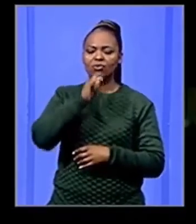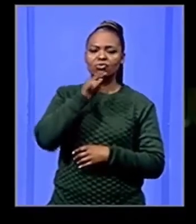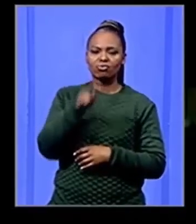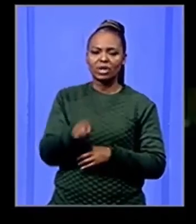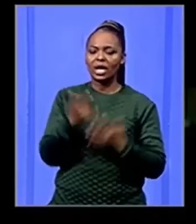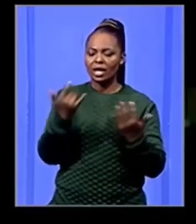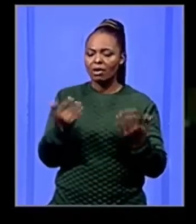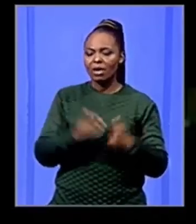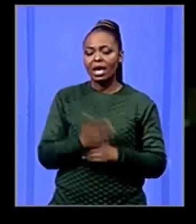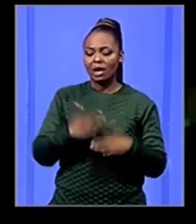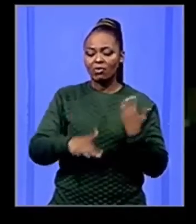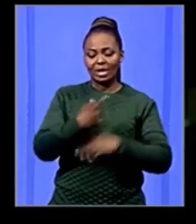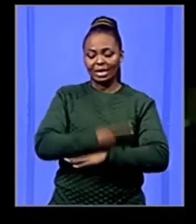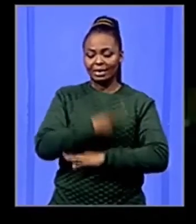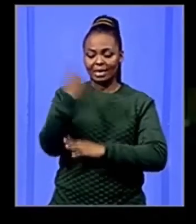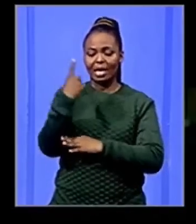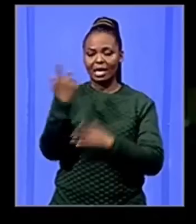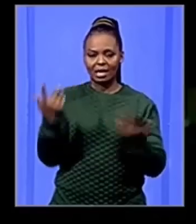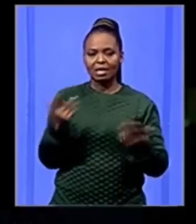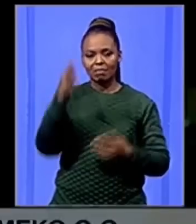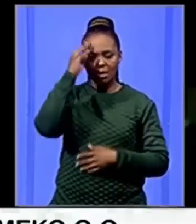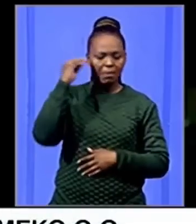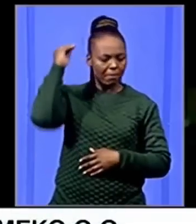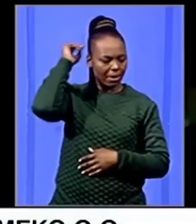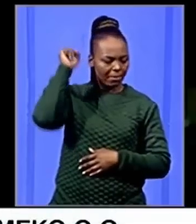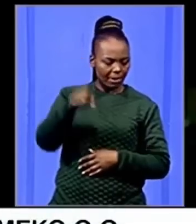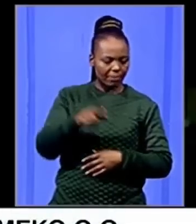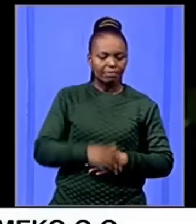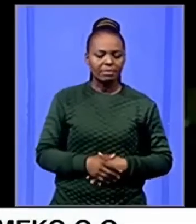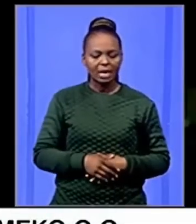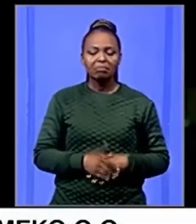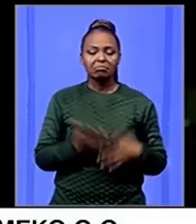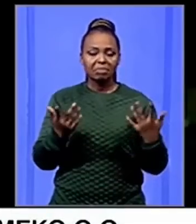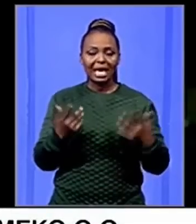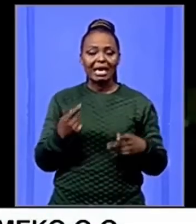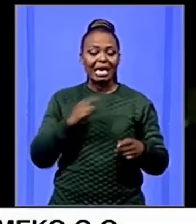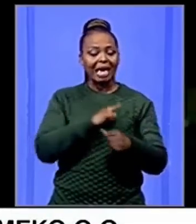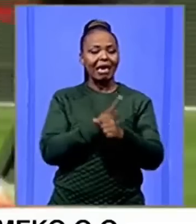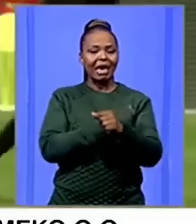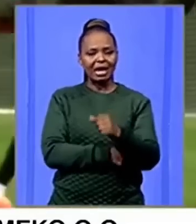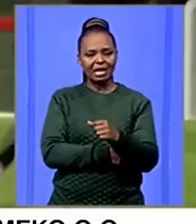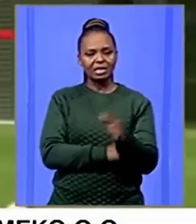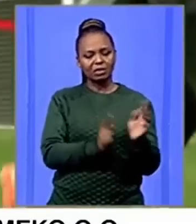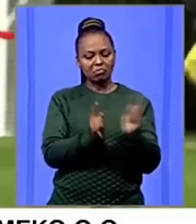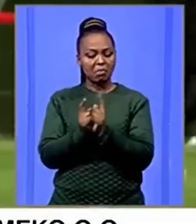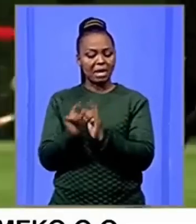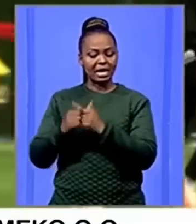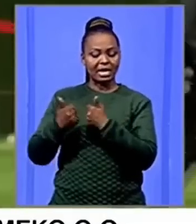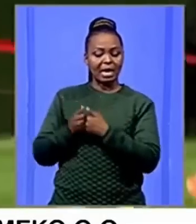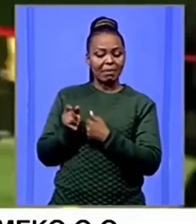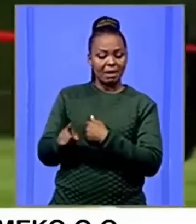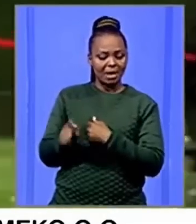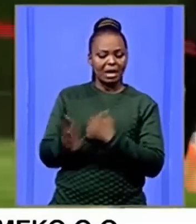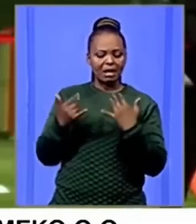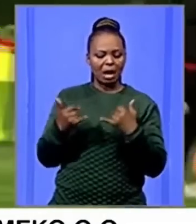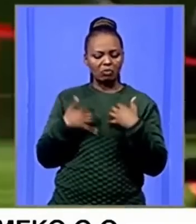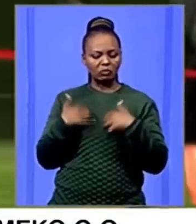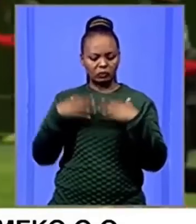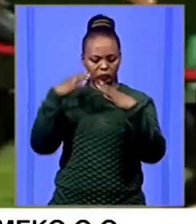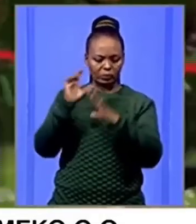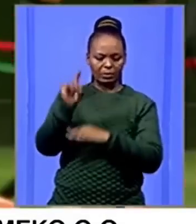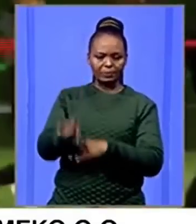out, on the better side, and I think we're just going to take that energy and put it into our first game. Afrika Borwa yeo e lego maemong